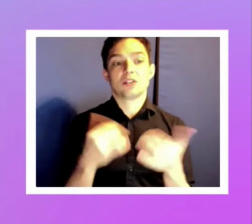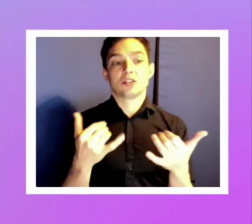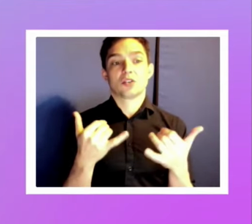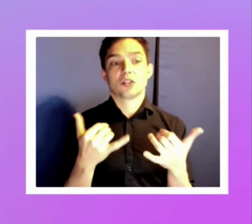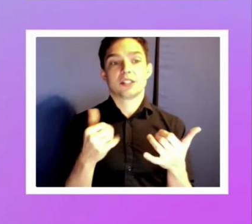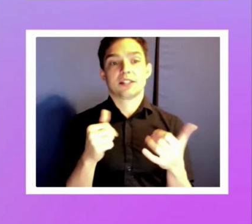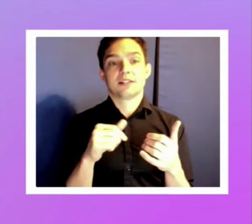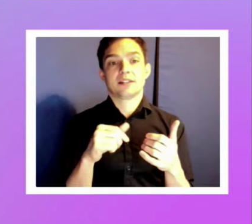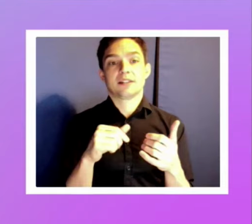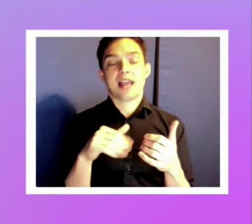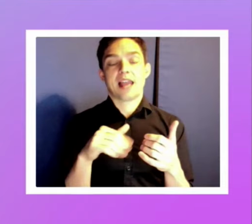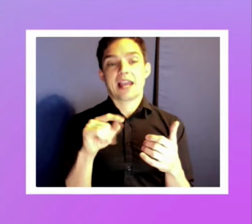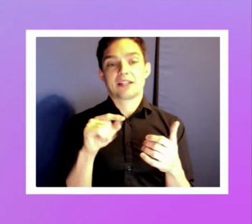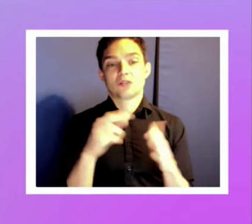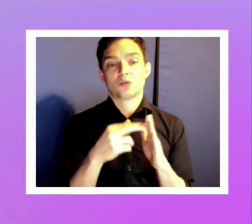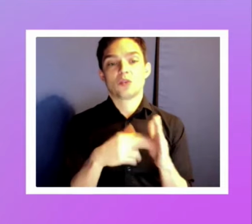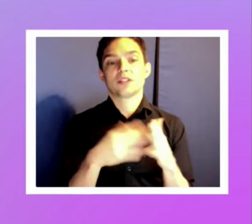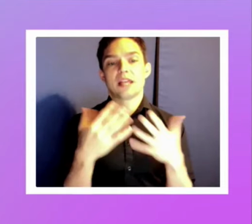implements these.